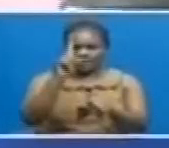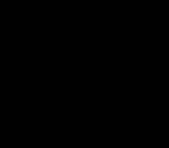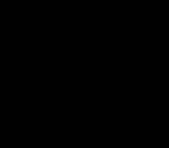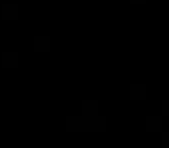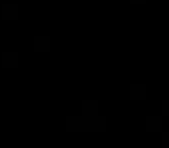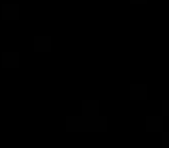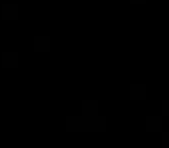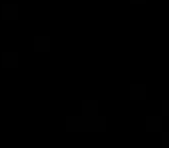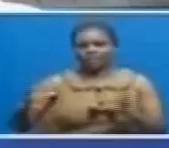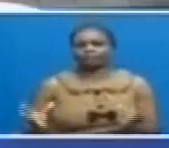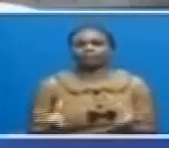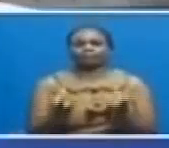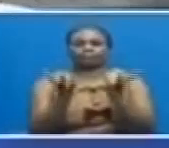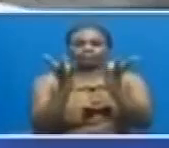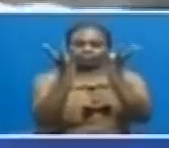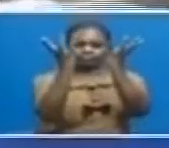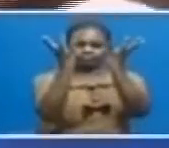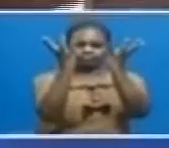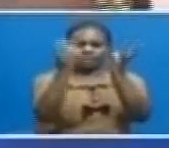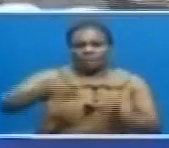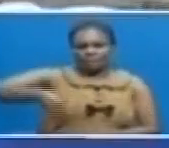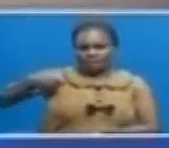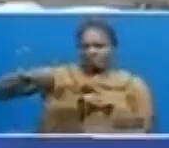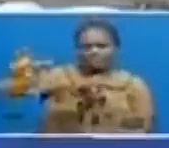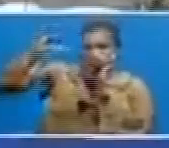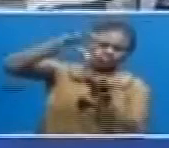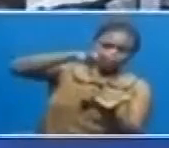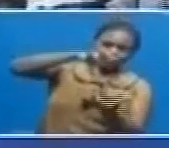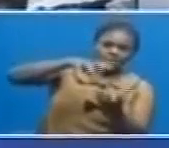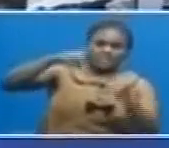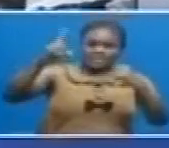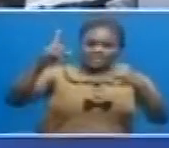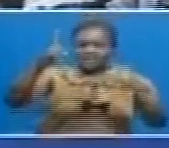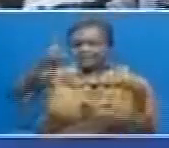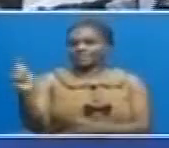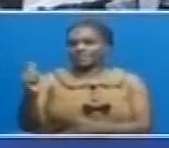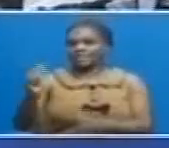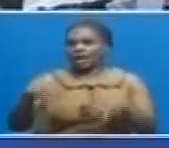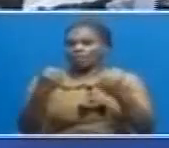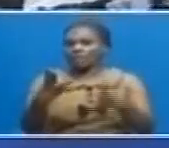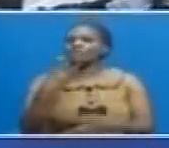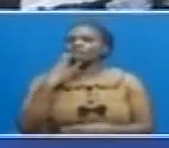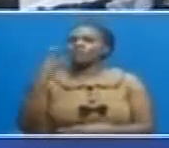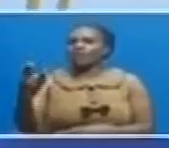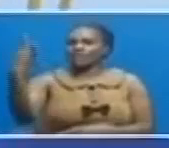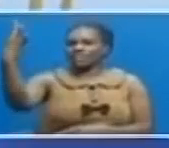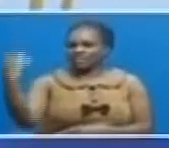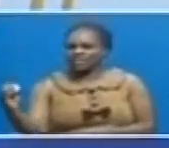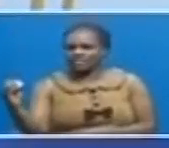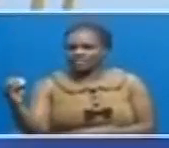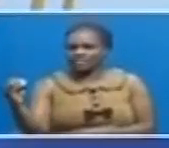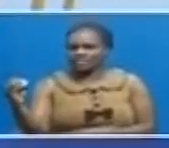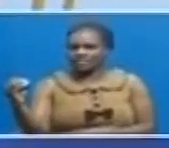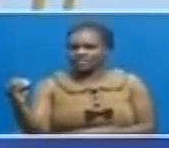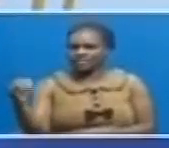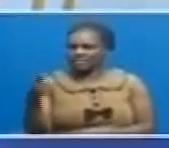then with the bucket, pour the grain into the silo. The 6-ton silo will cost 430,000 shillings, a